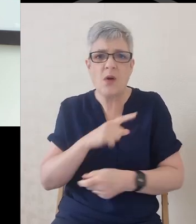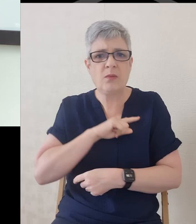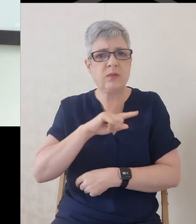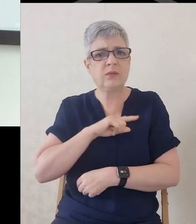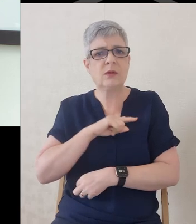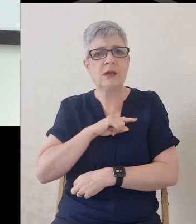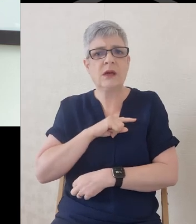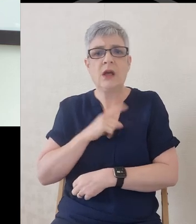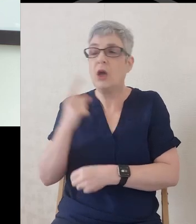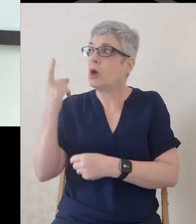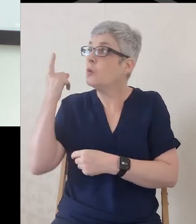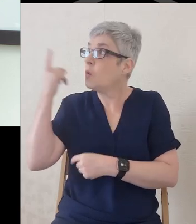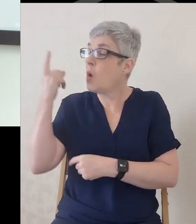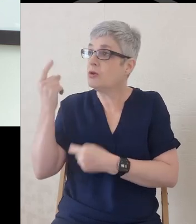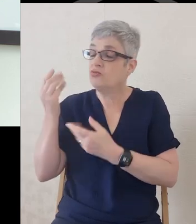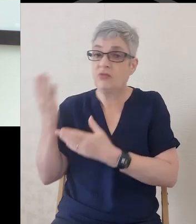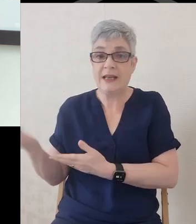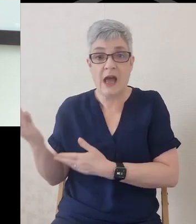omnipotent to save.